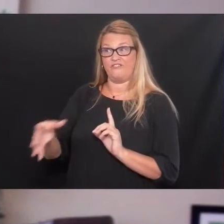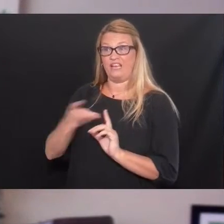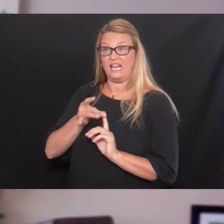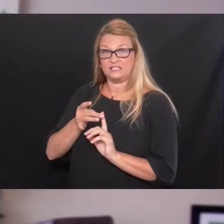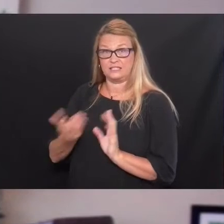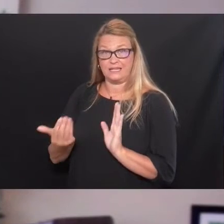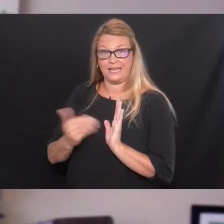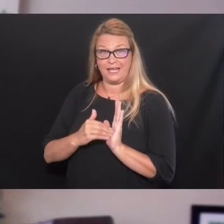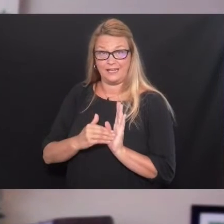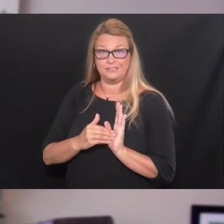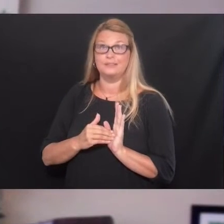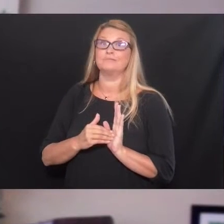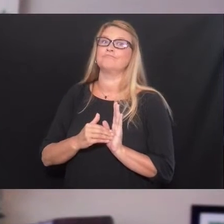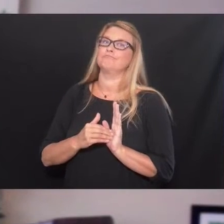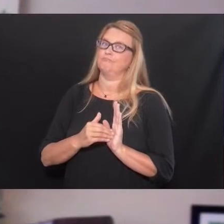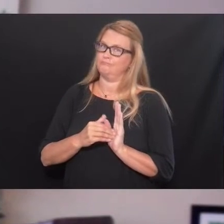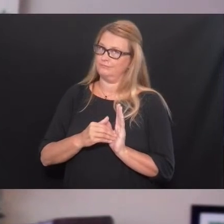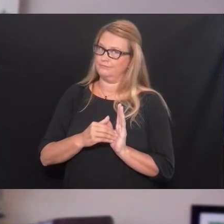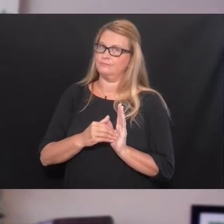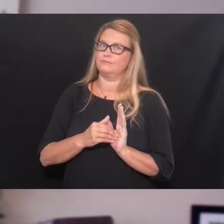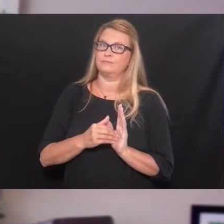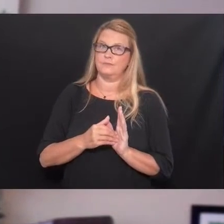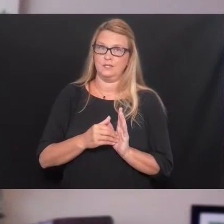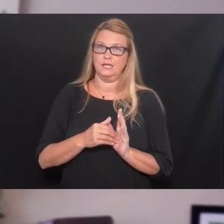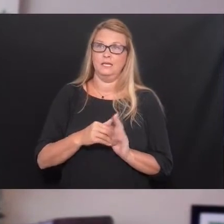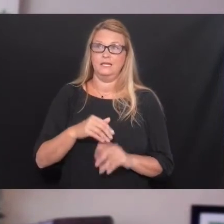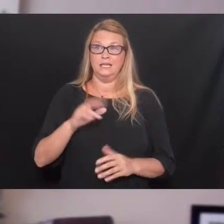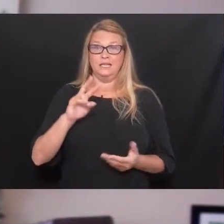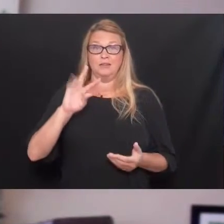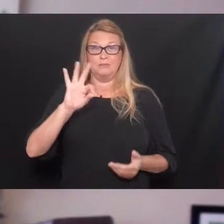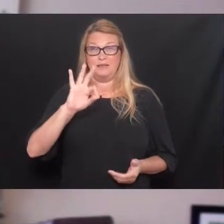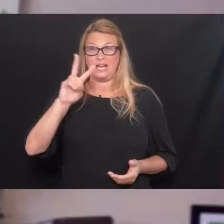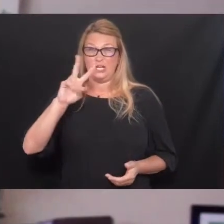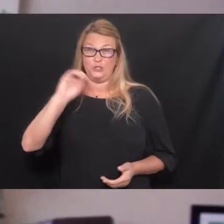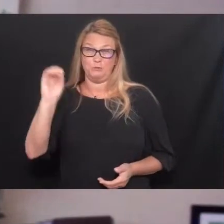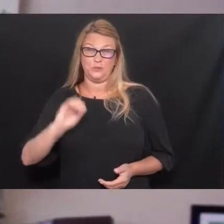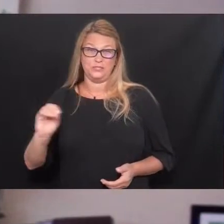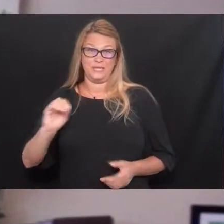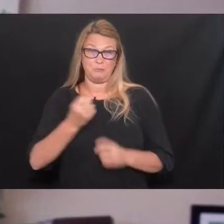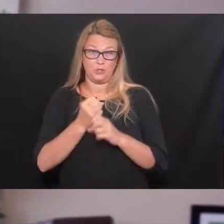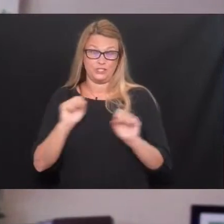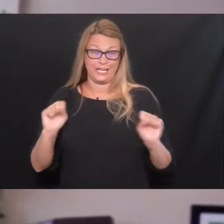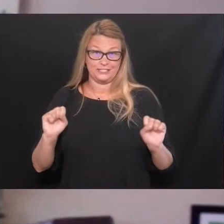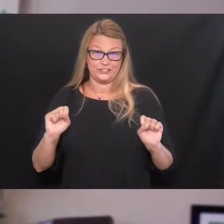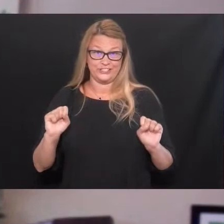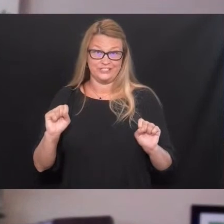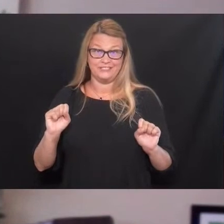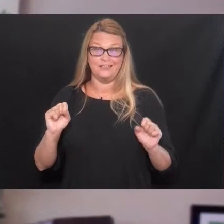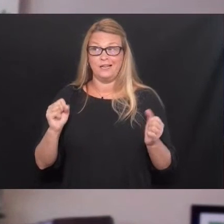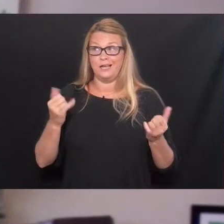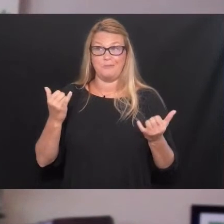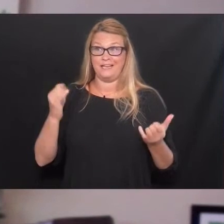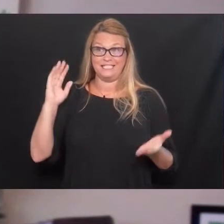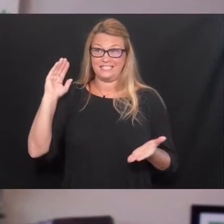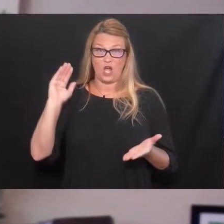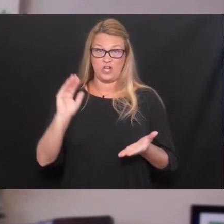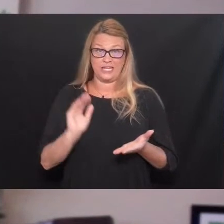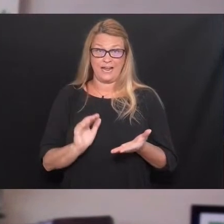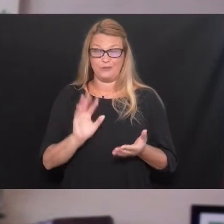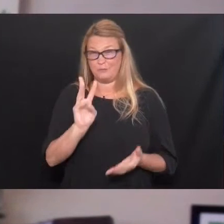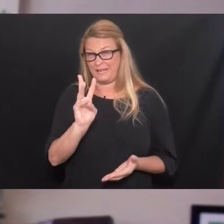initial vaccine doses within the first 2 months, about 92% protection. And recently they found that that slipped down to